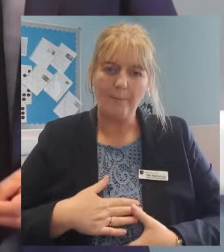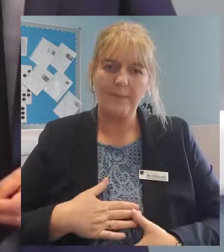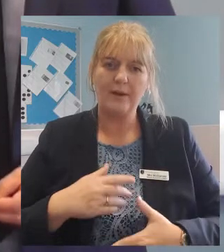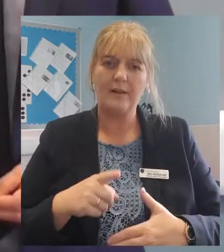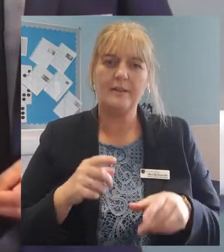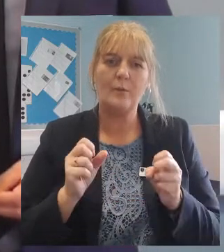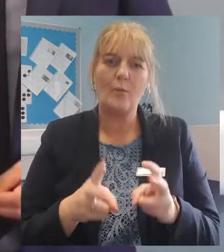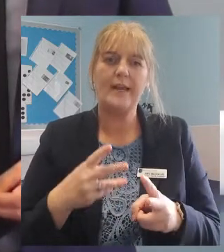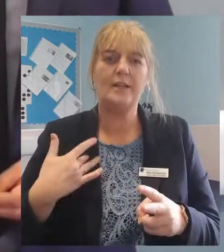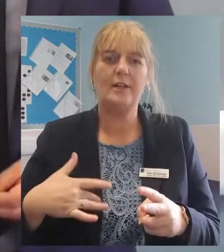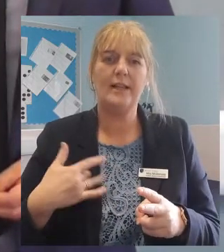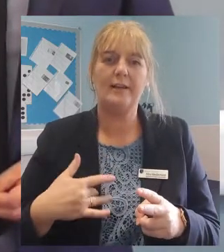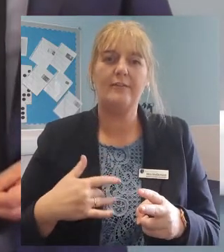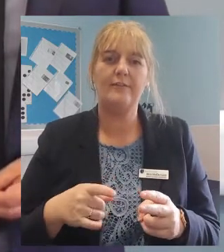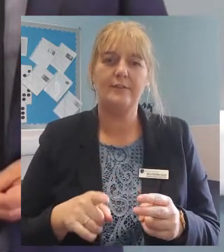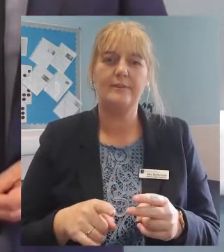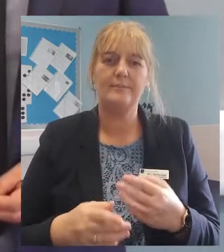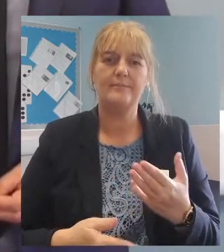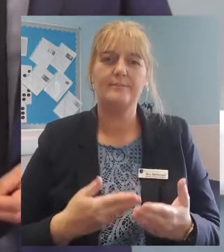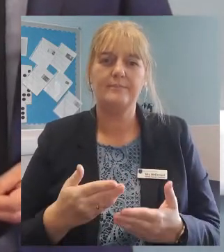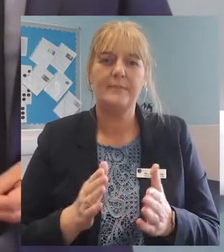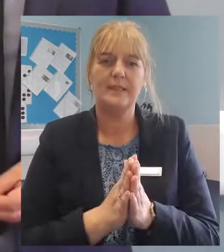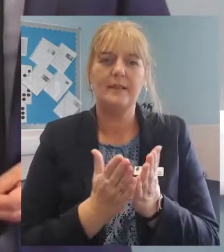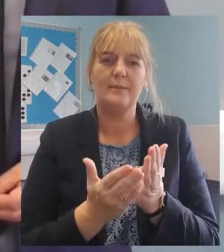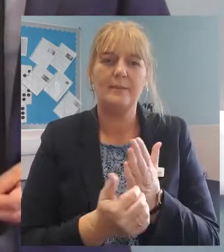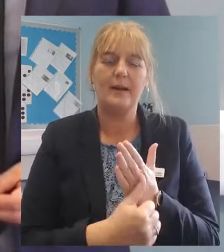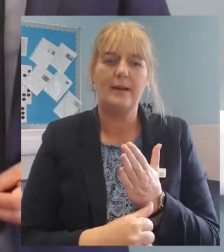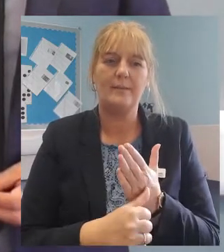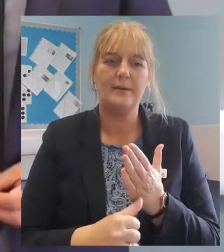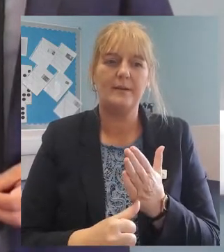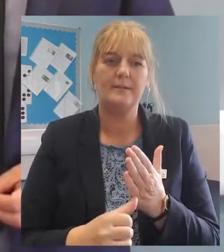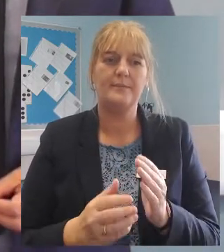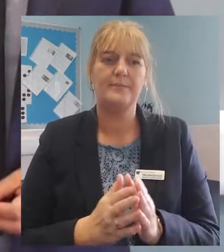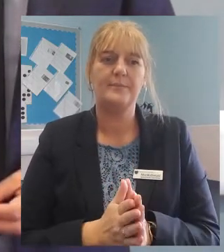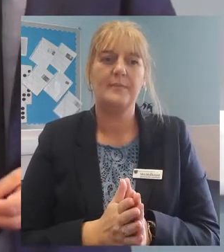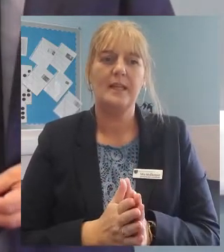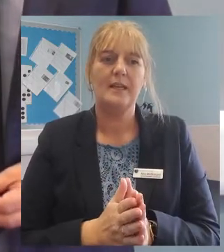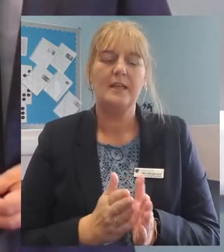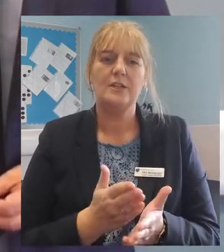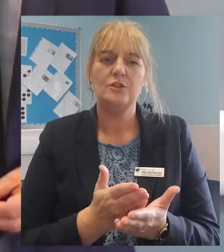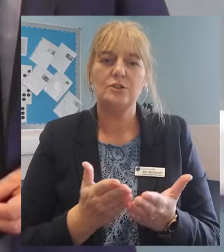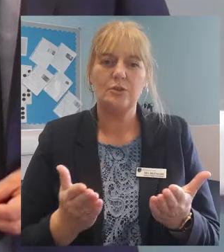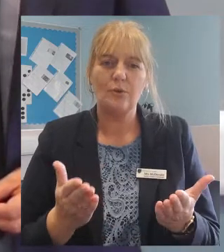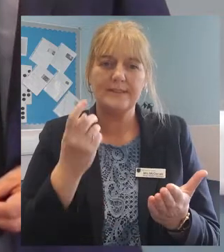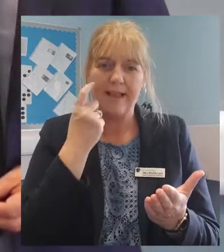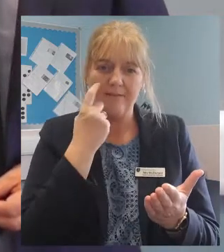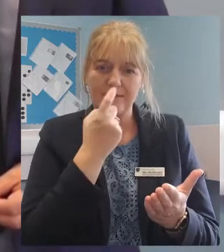we live, the letter to the Philippians goes on to talk about how we can see evidence of